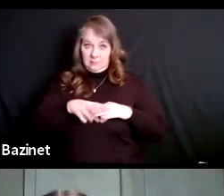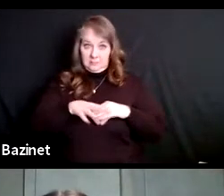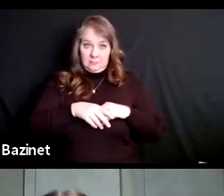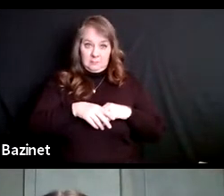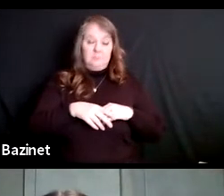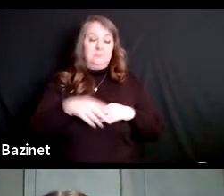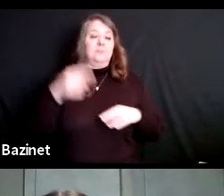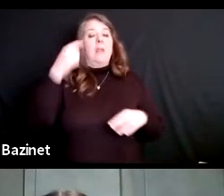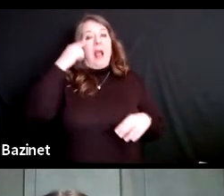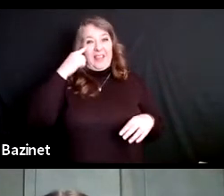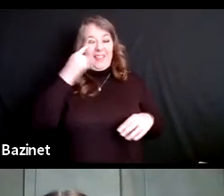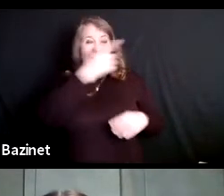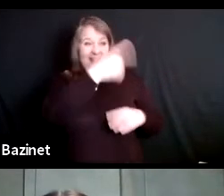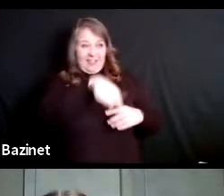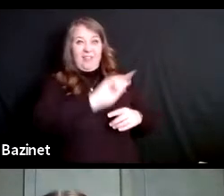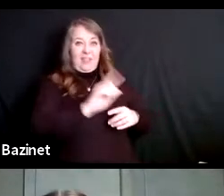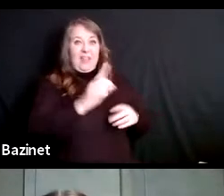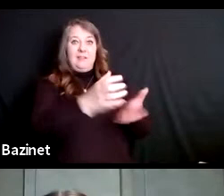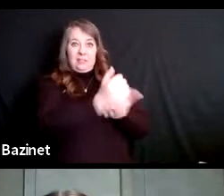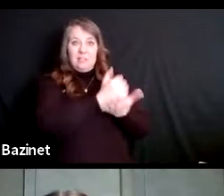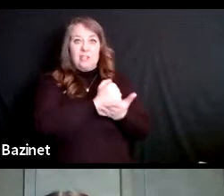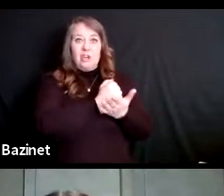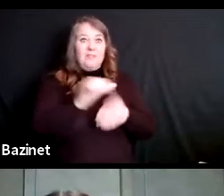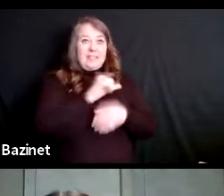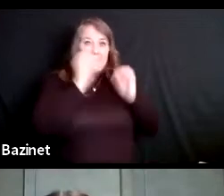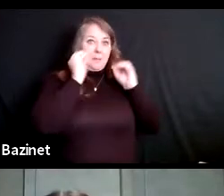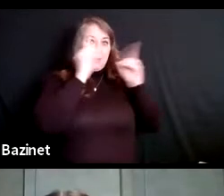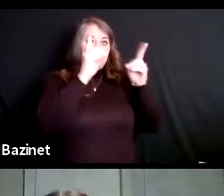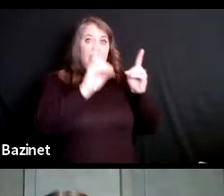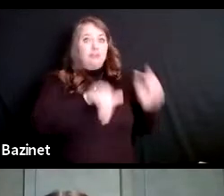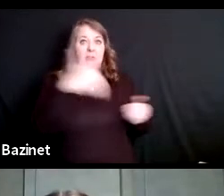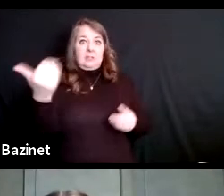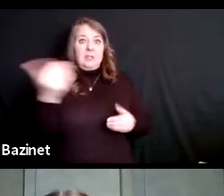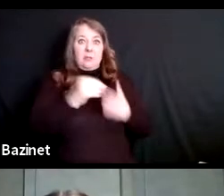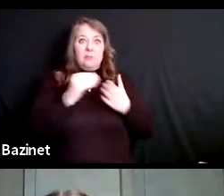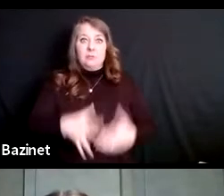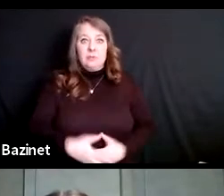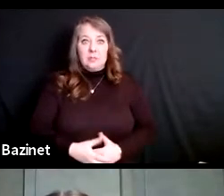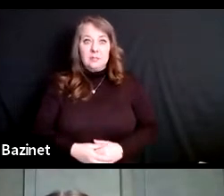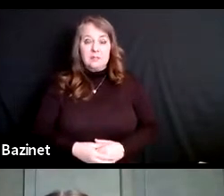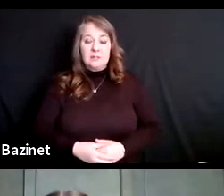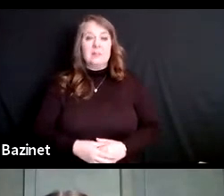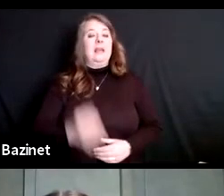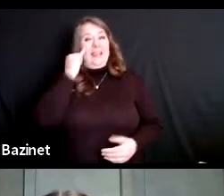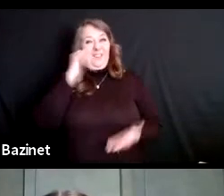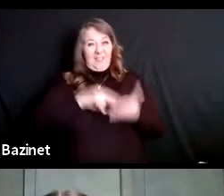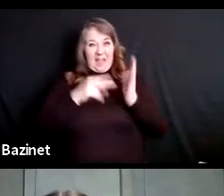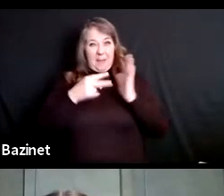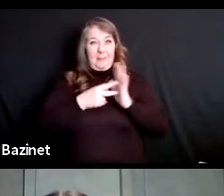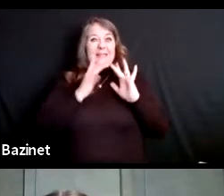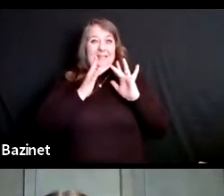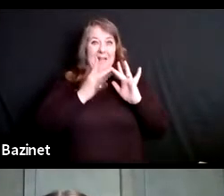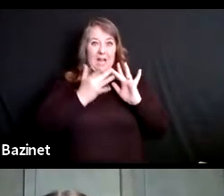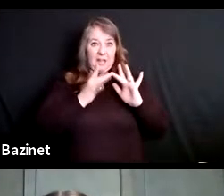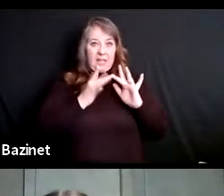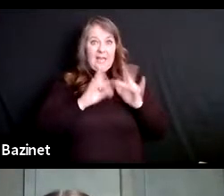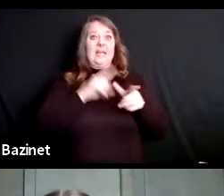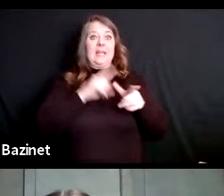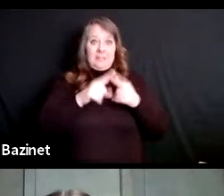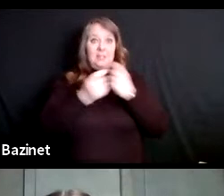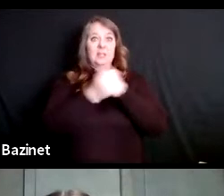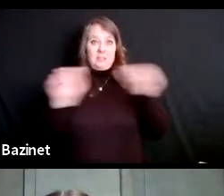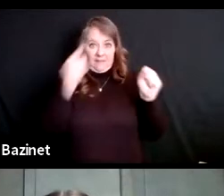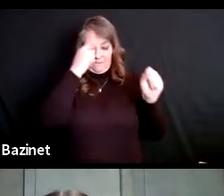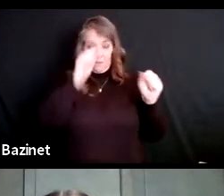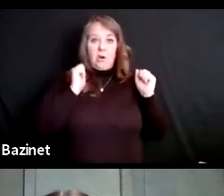I think they deserve the same education as everyone else. If that means distance learning until it's safe for all of our students